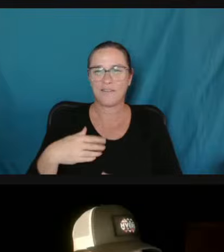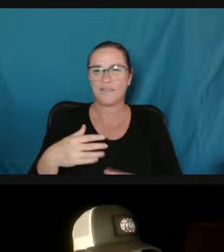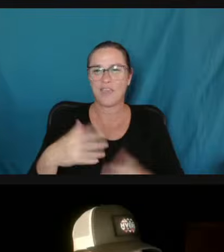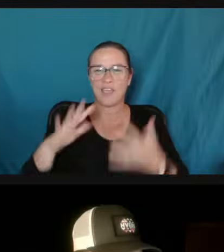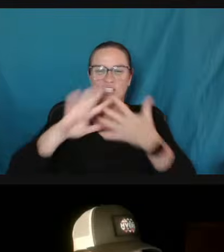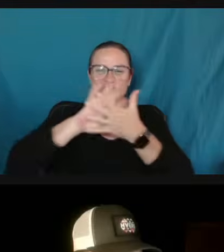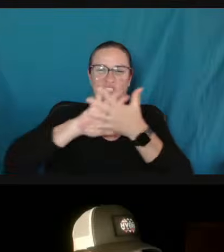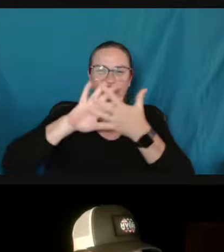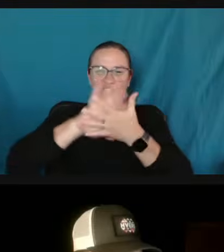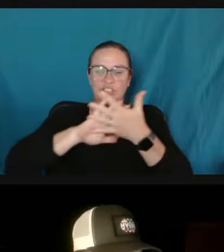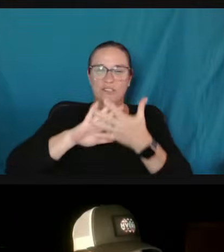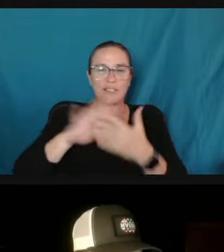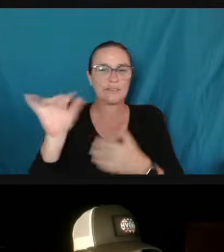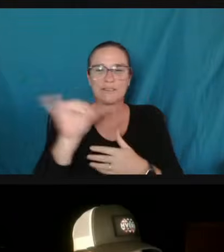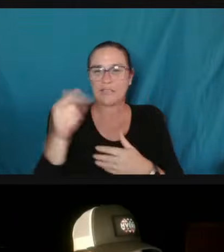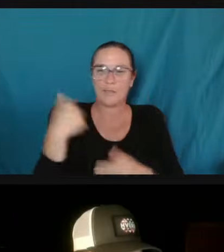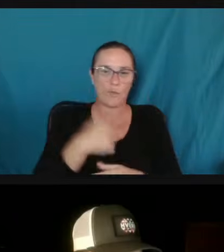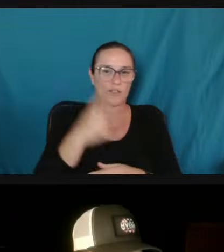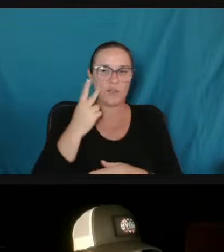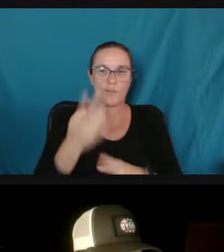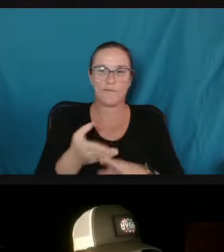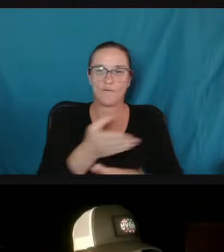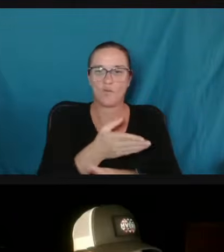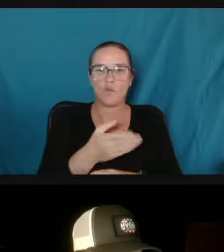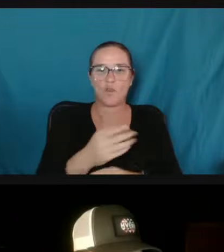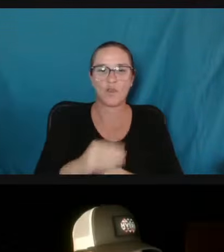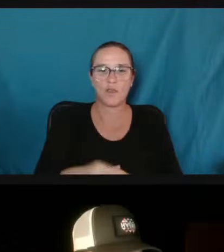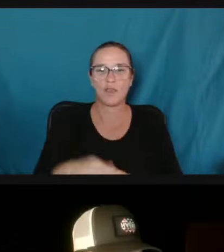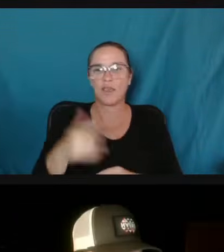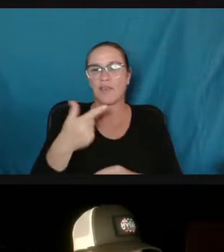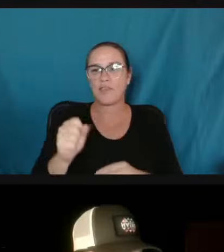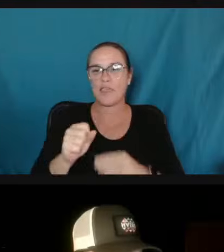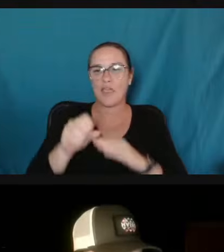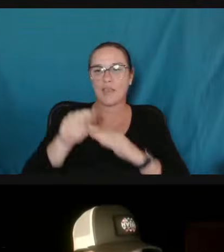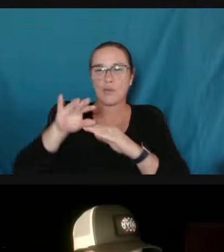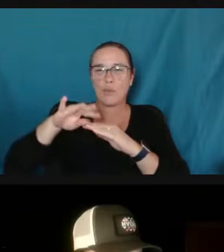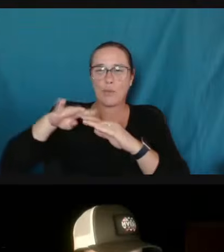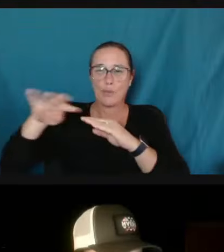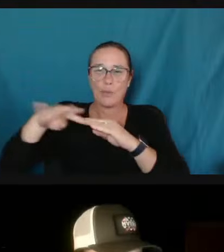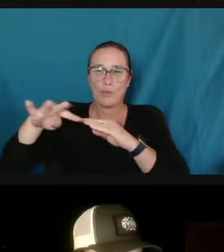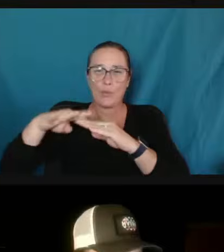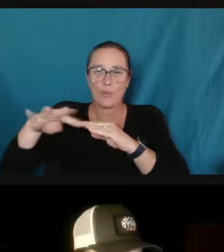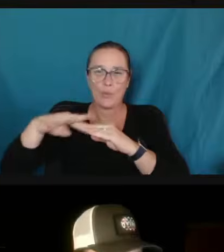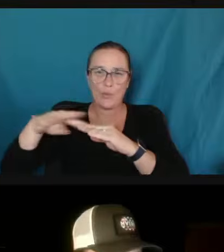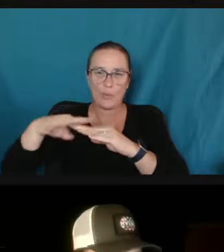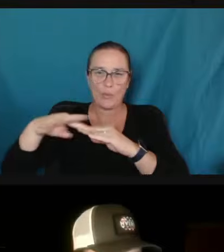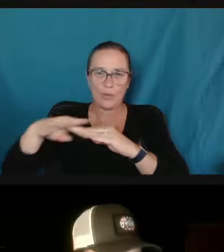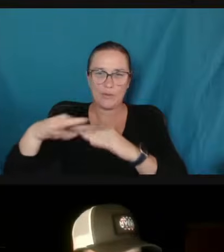same pattern as we see before. The gas starts blowing away from the camera later in the video,